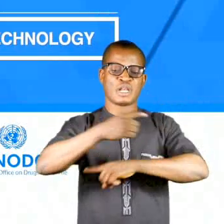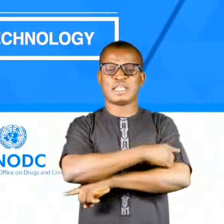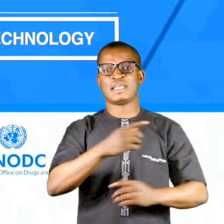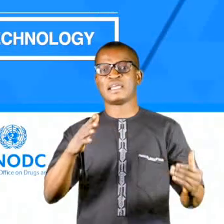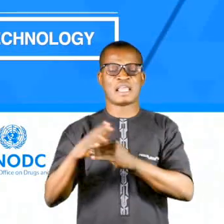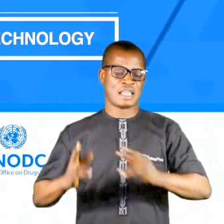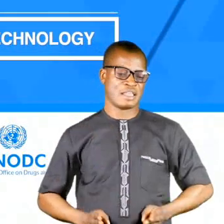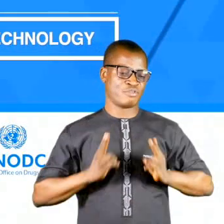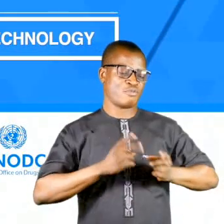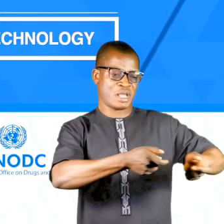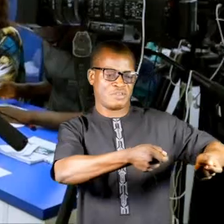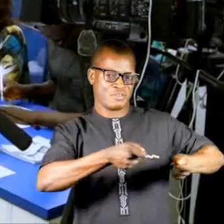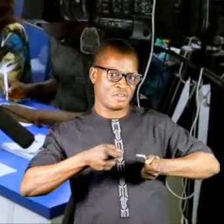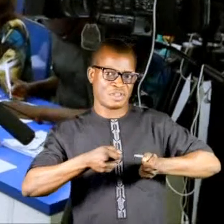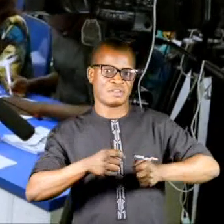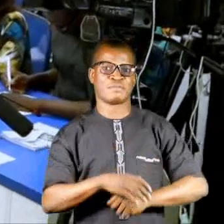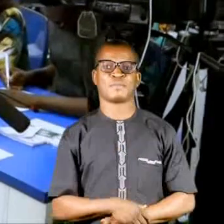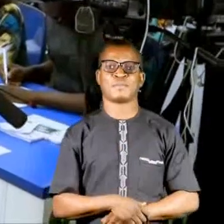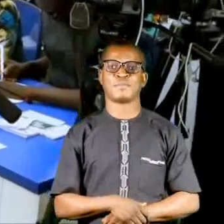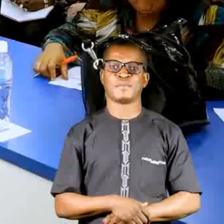Human Trafficking.